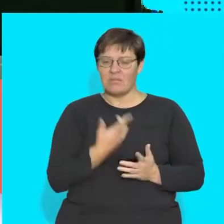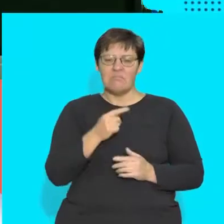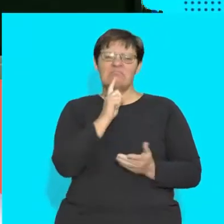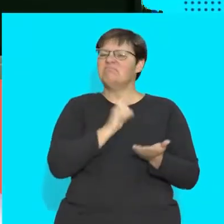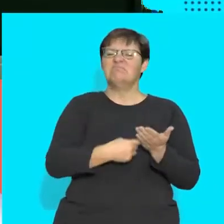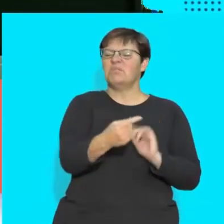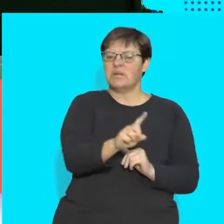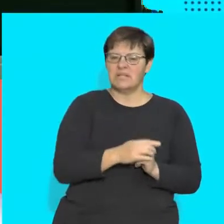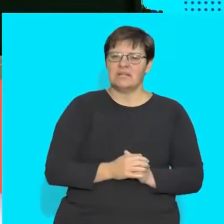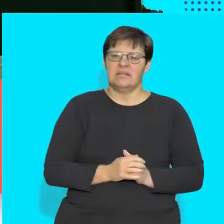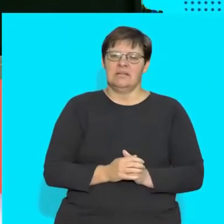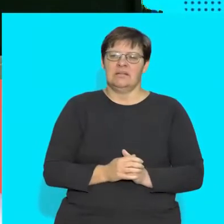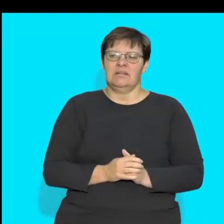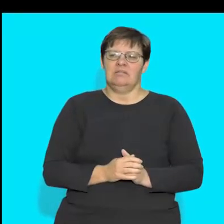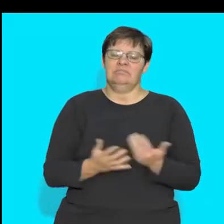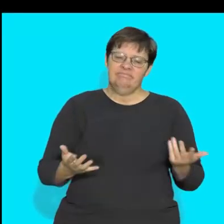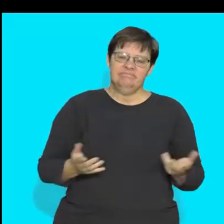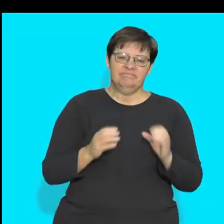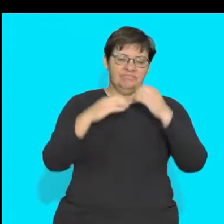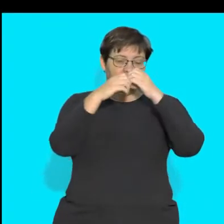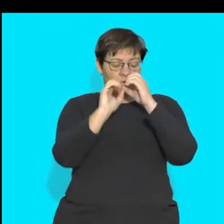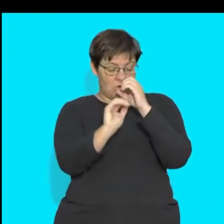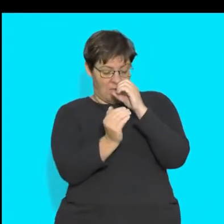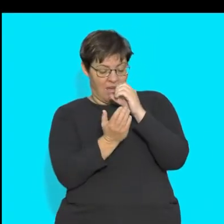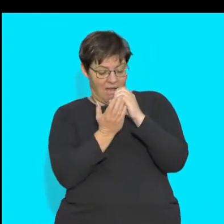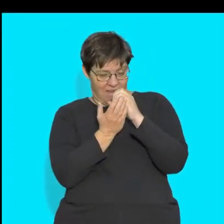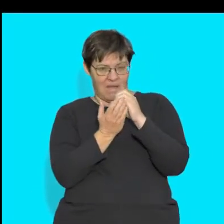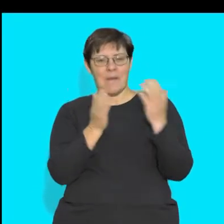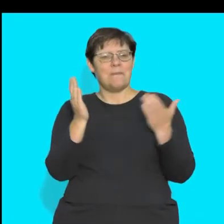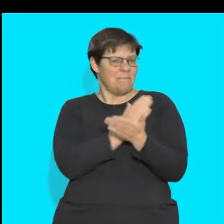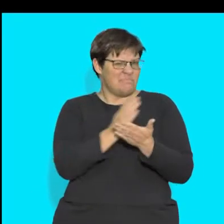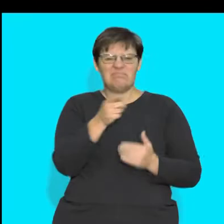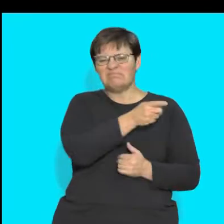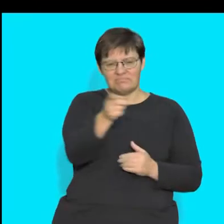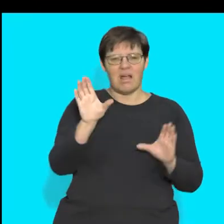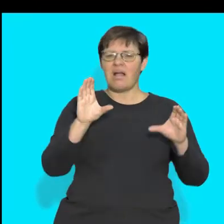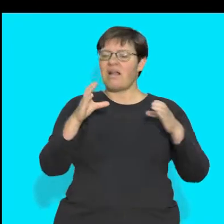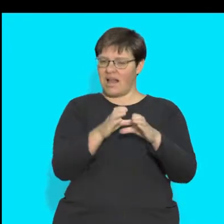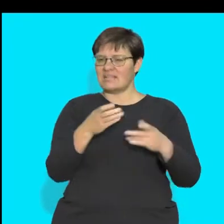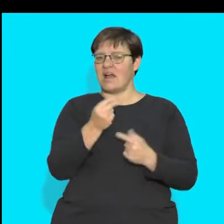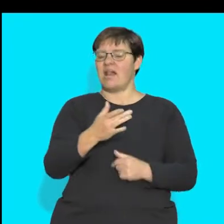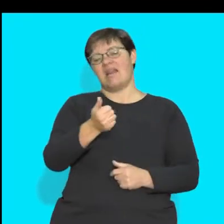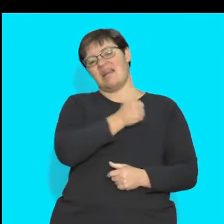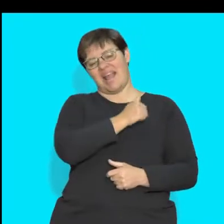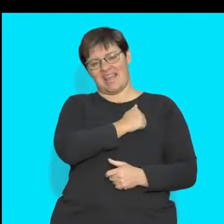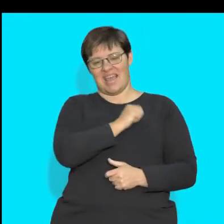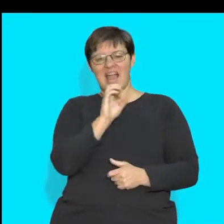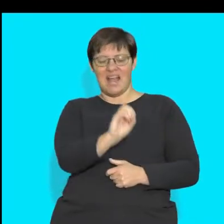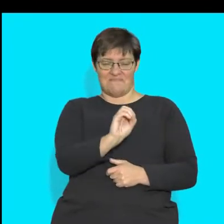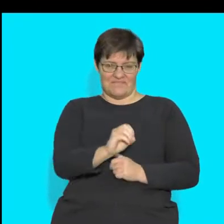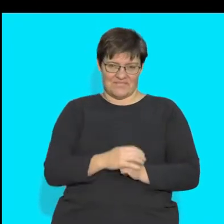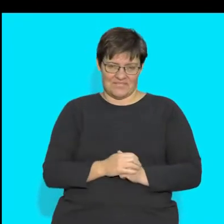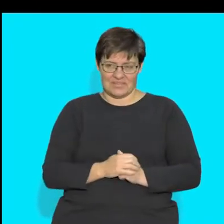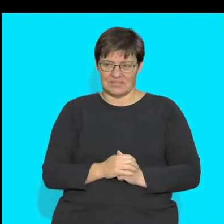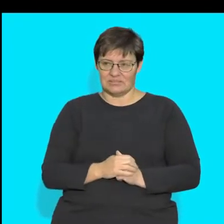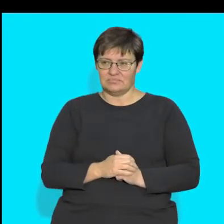so what am I talking about? When we talk about the microscope, I don't know, maybe some of you in your classes are privileged enough